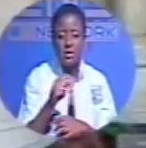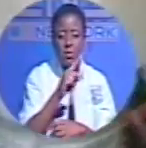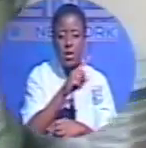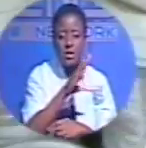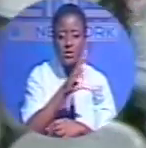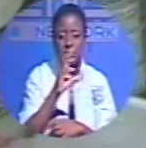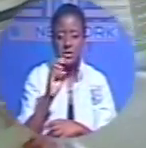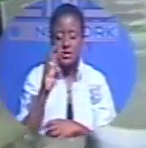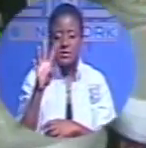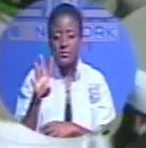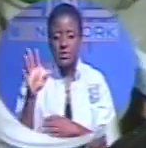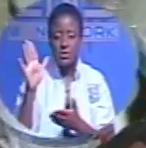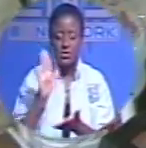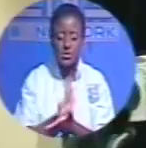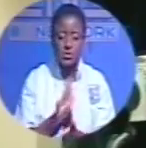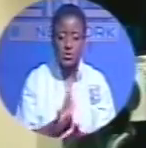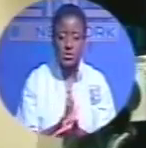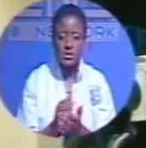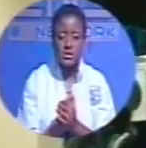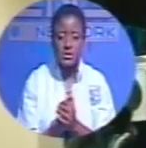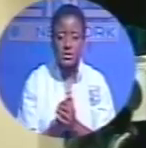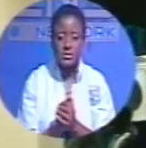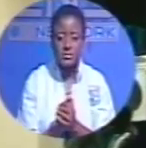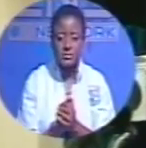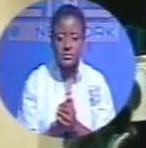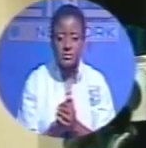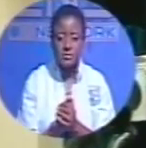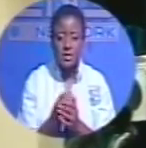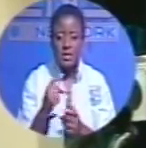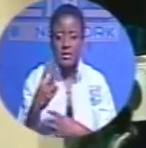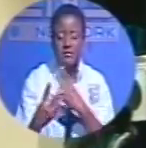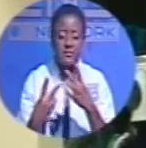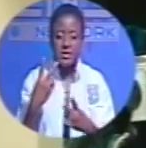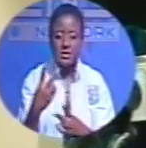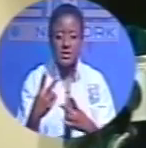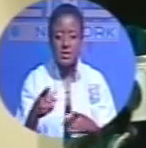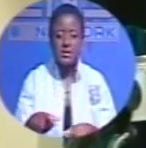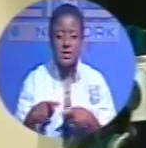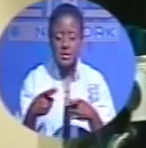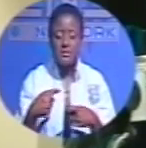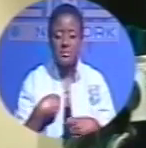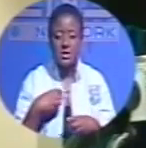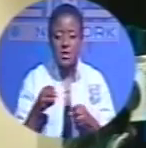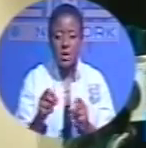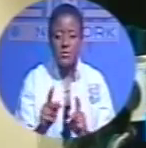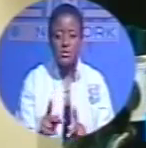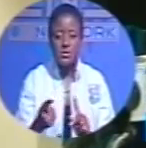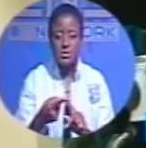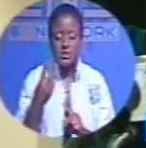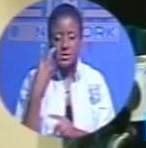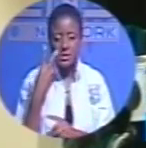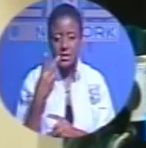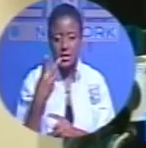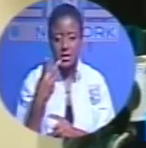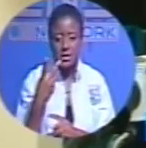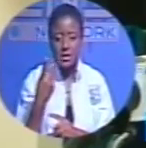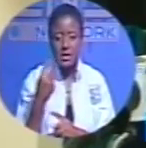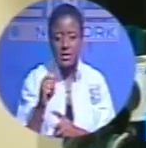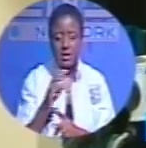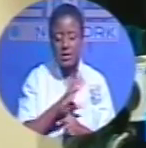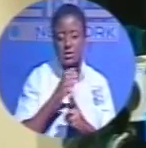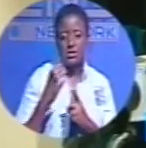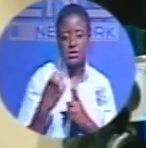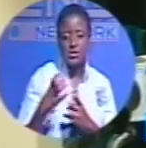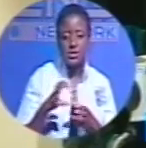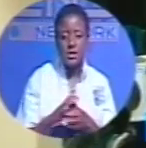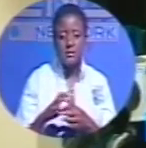system. The visits have not only given me an opportunity to see firsthand the state of our physical plant, but it's also